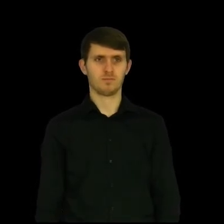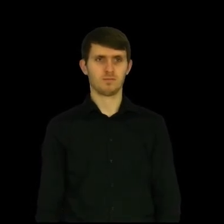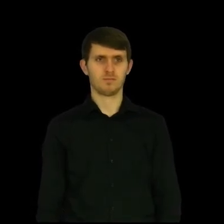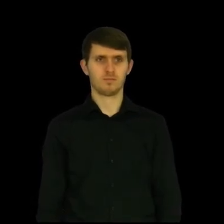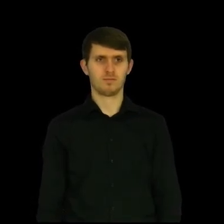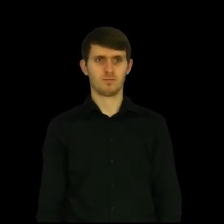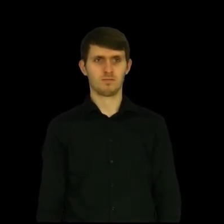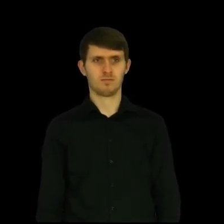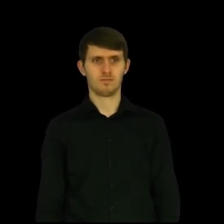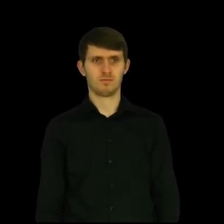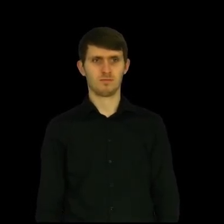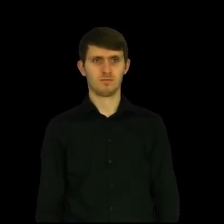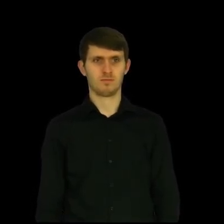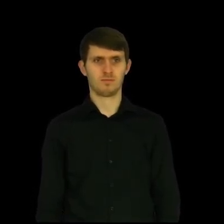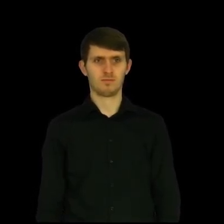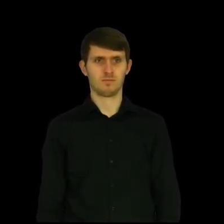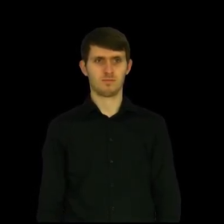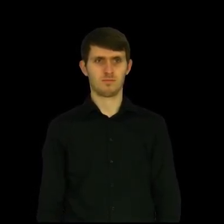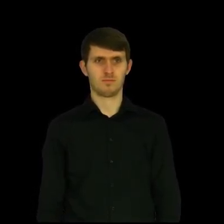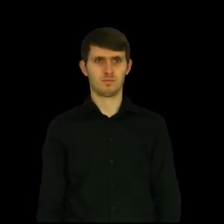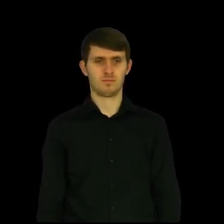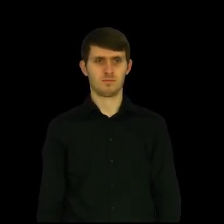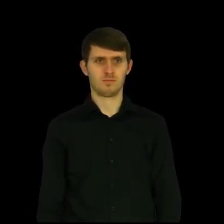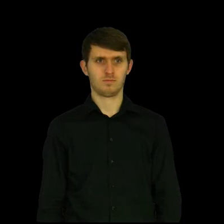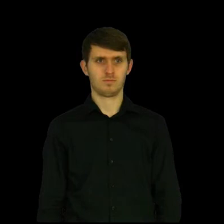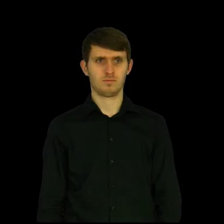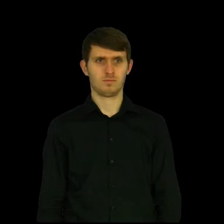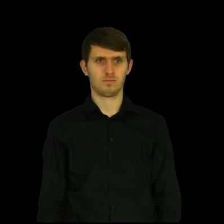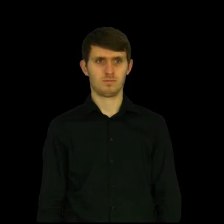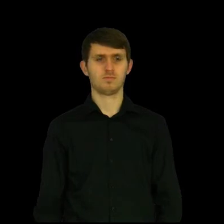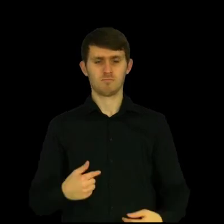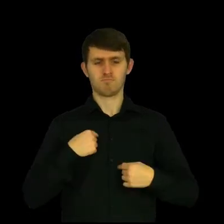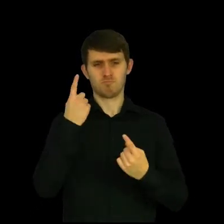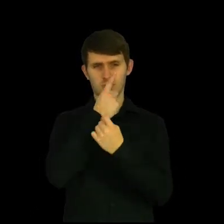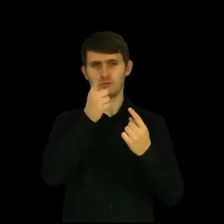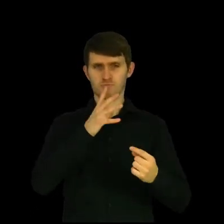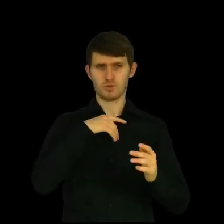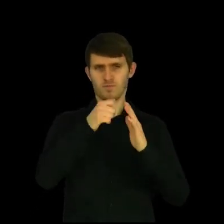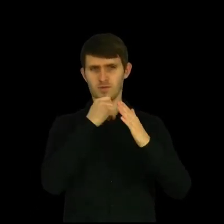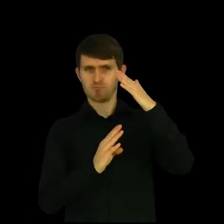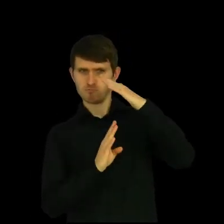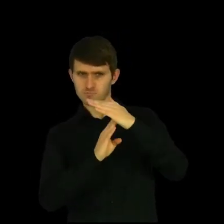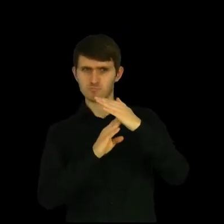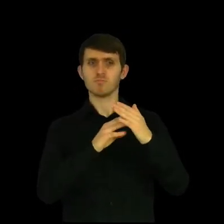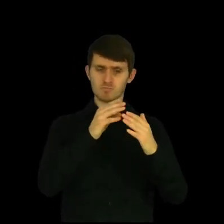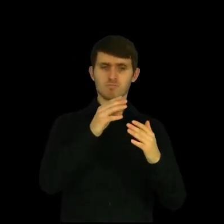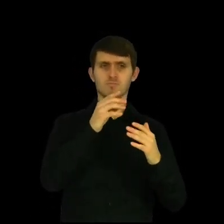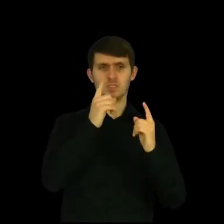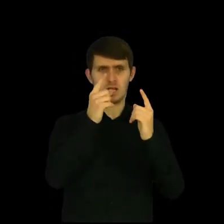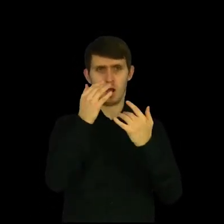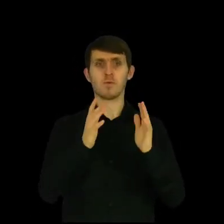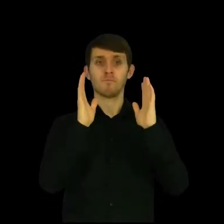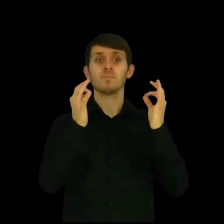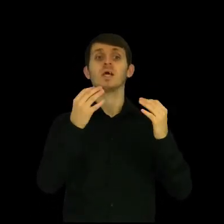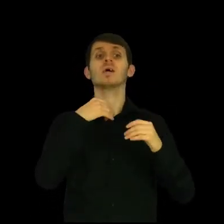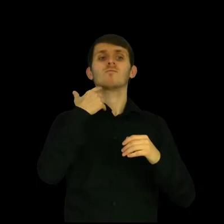this, and try to figure out what 24 divided by 12 is. Well, I assume you've paused the video, and there's two ways to think